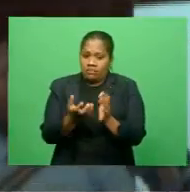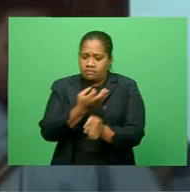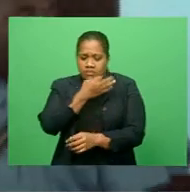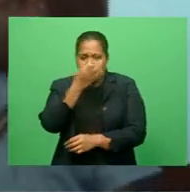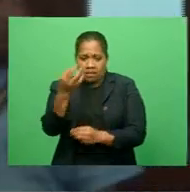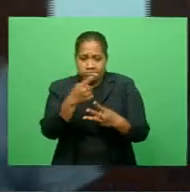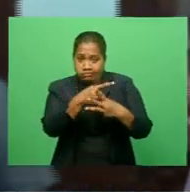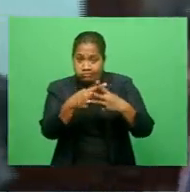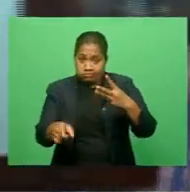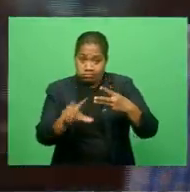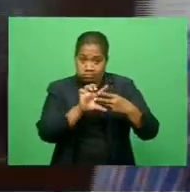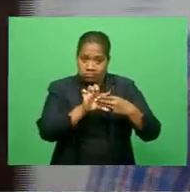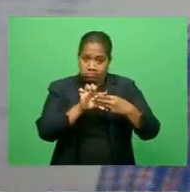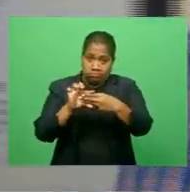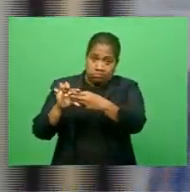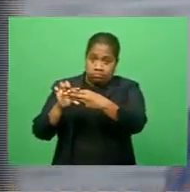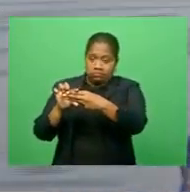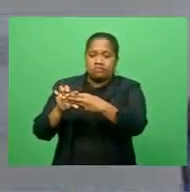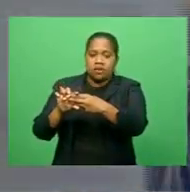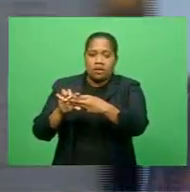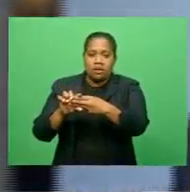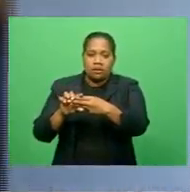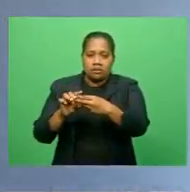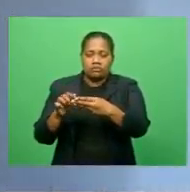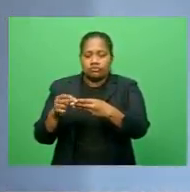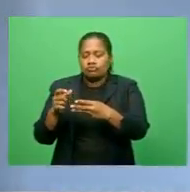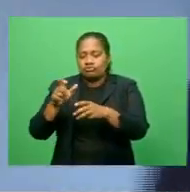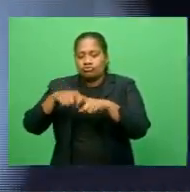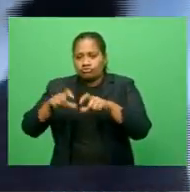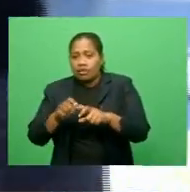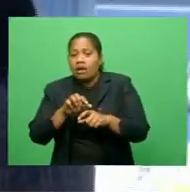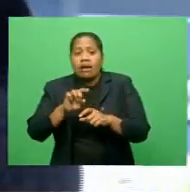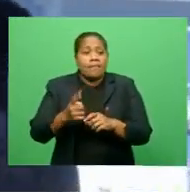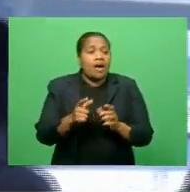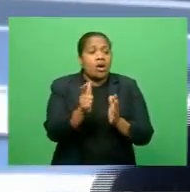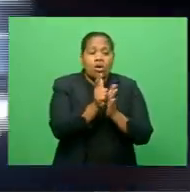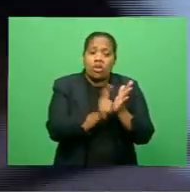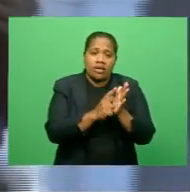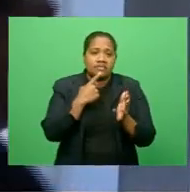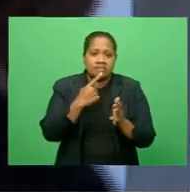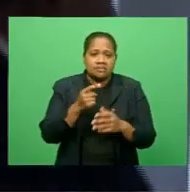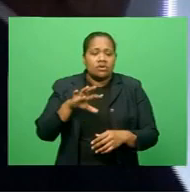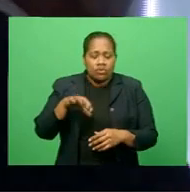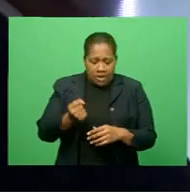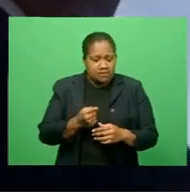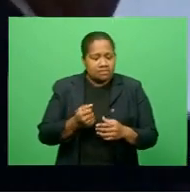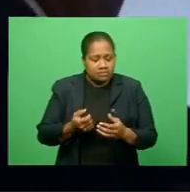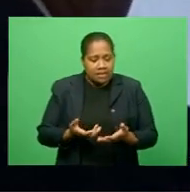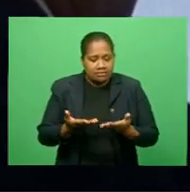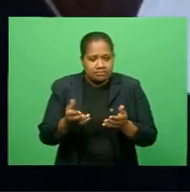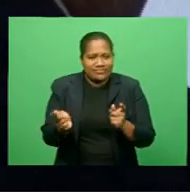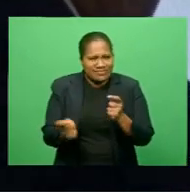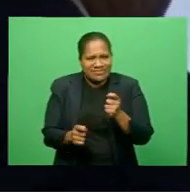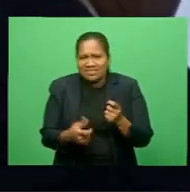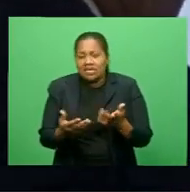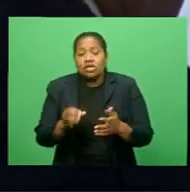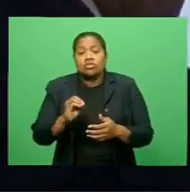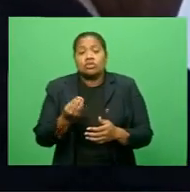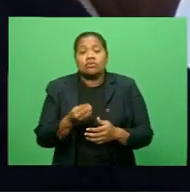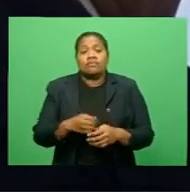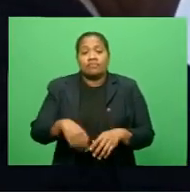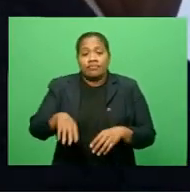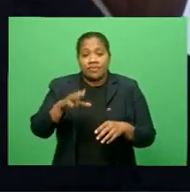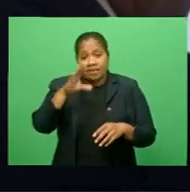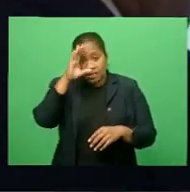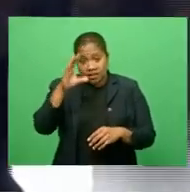jointly charged, while lawyers for the 2 others wanted the charges to remain as they stood. The state today objected to that, and the 3 are